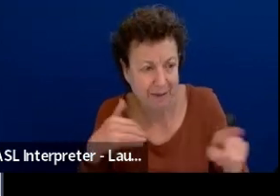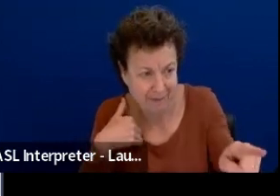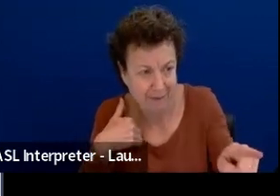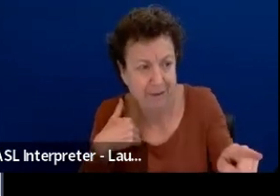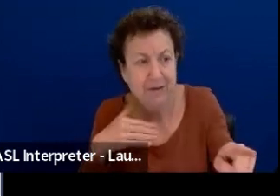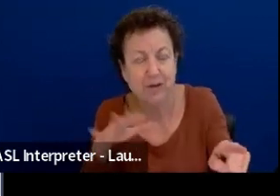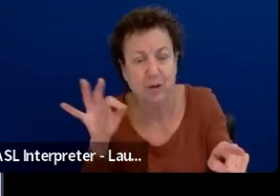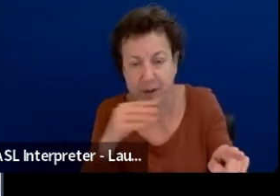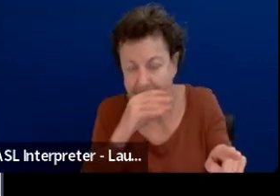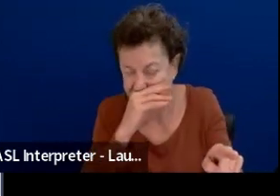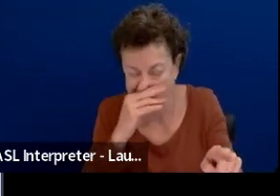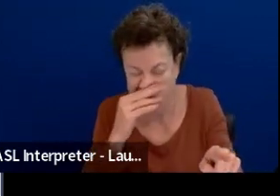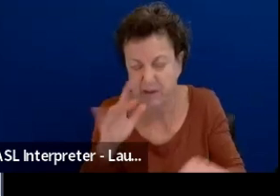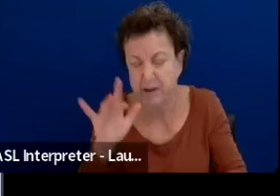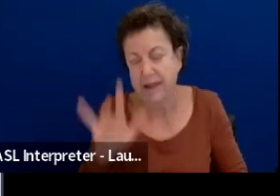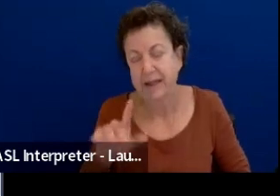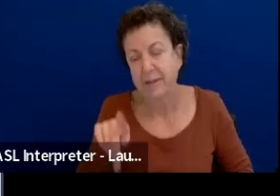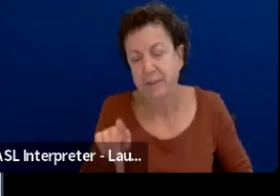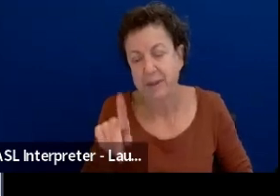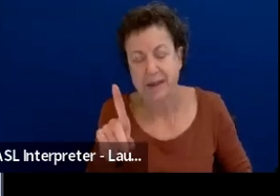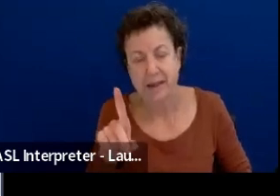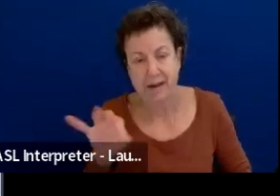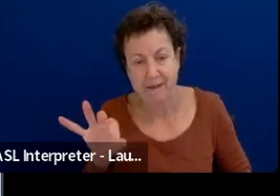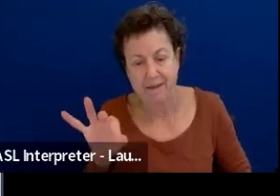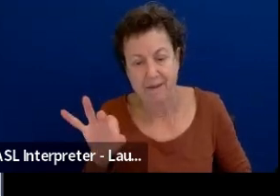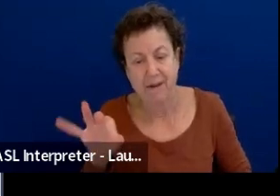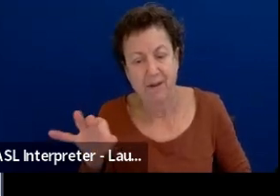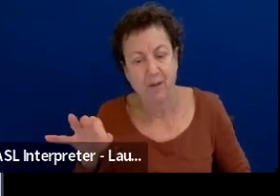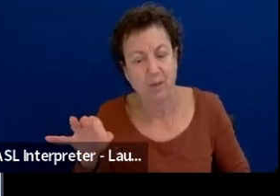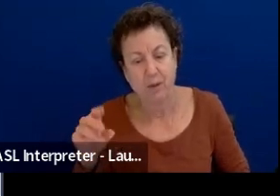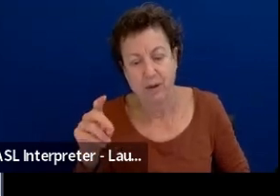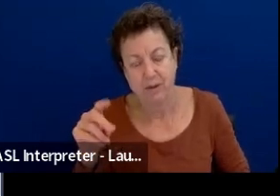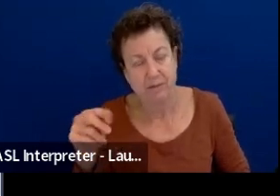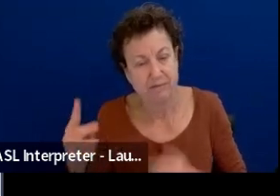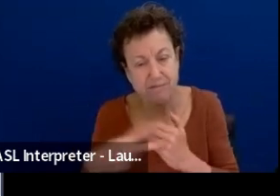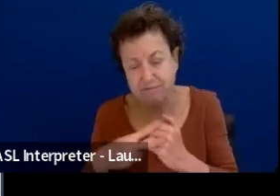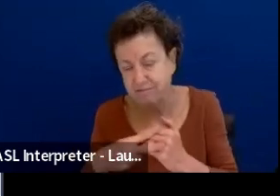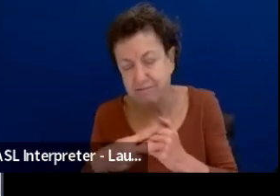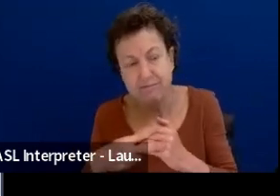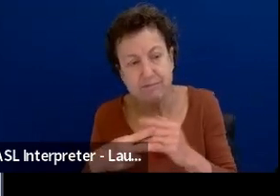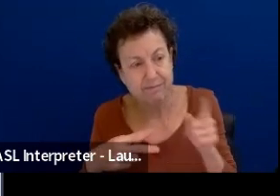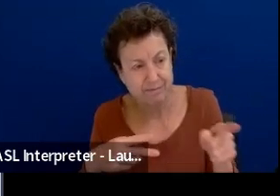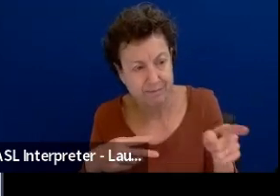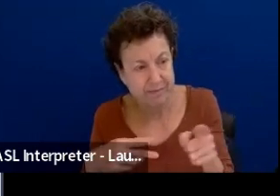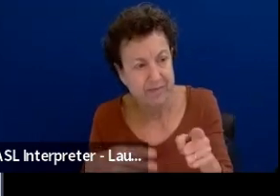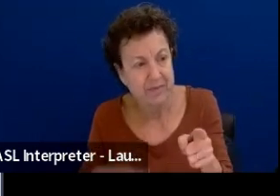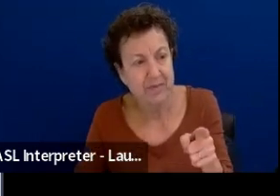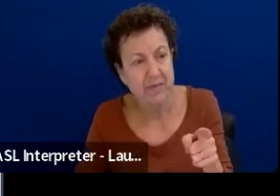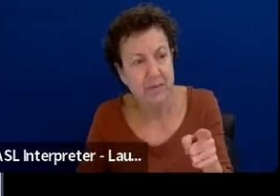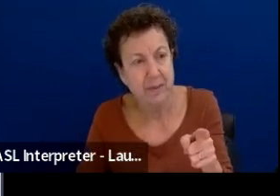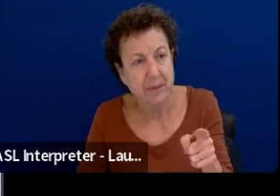well, just by clicking the PDF button right here next to introduce.